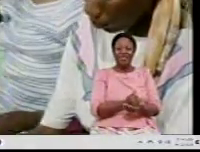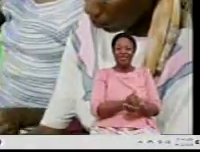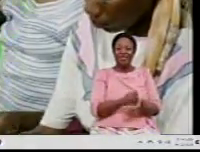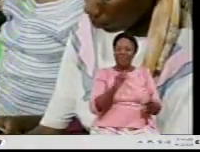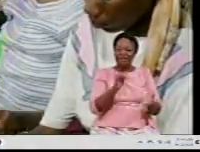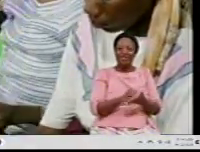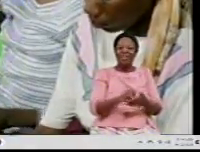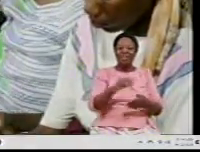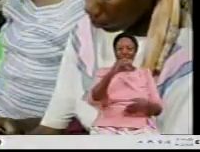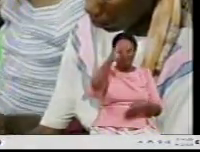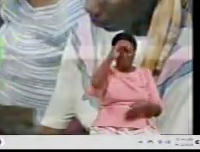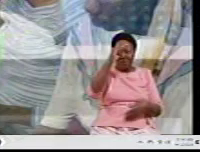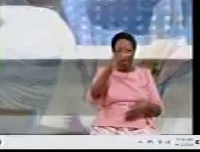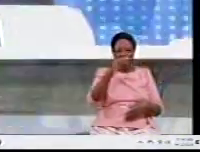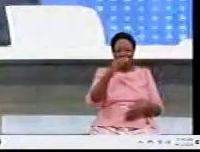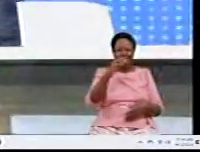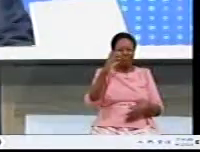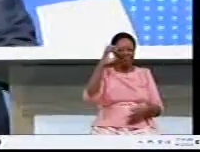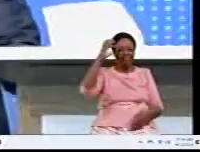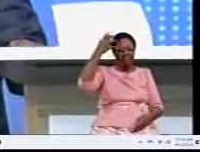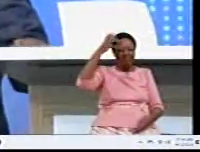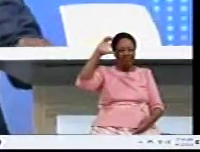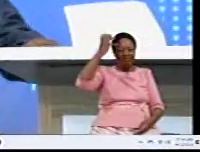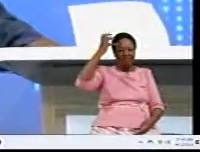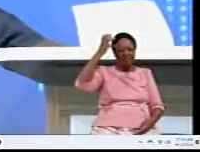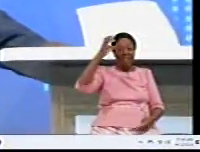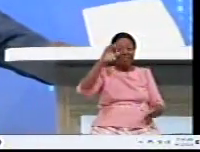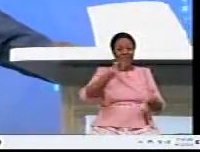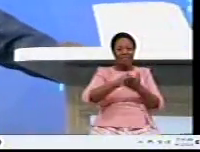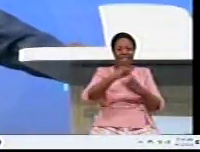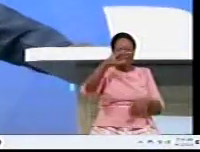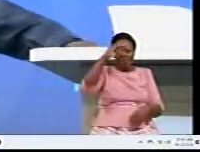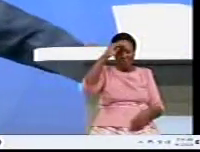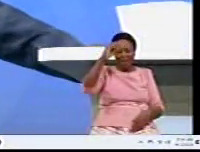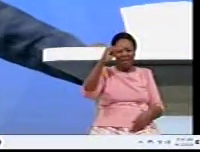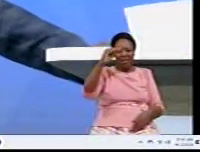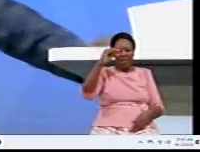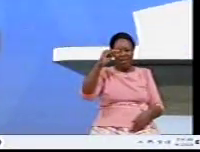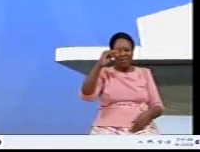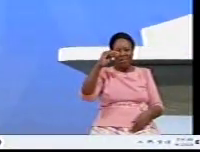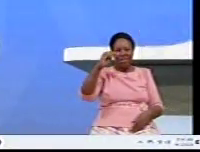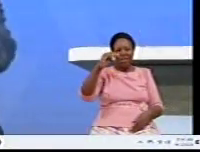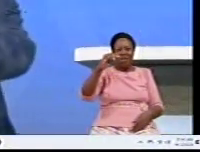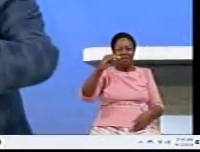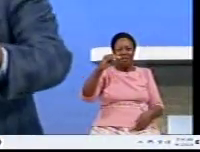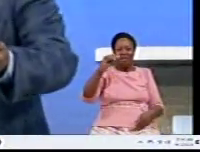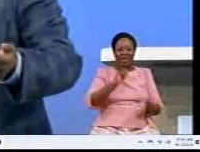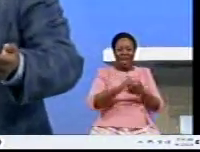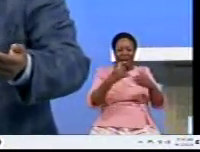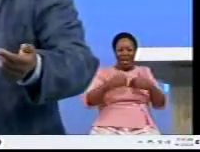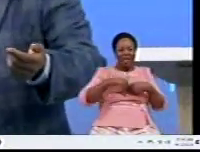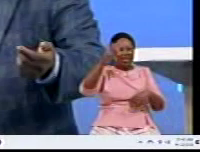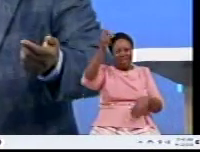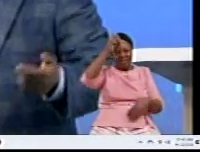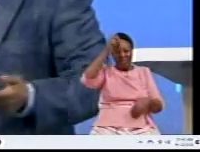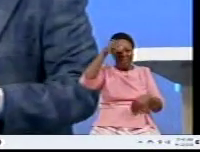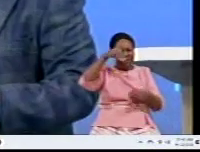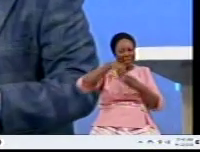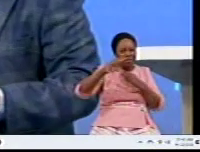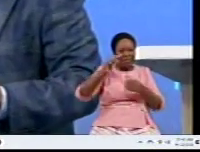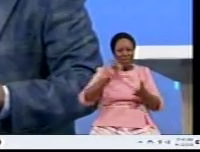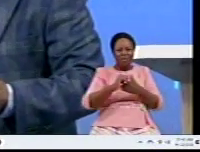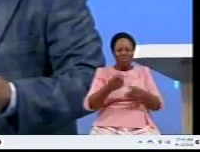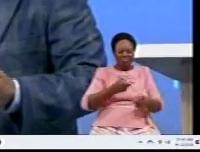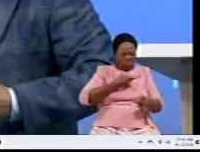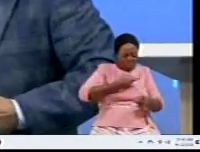man, lunatic. That man, demon possessed, that will cut himself and will